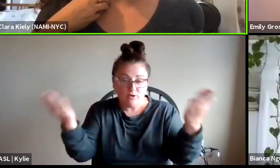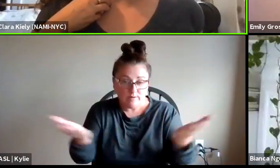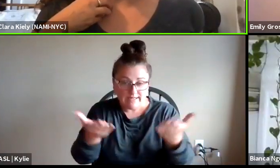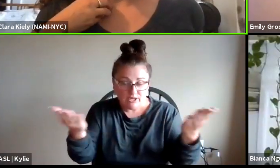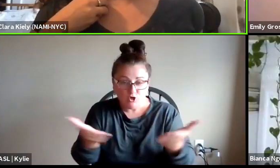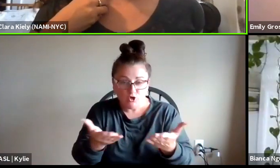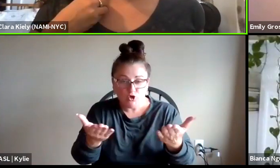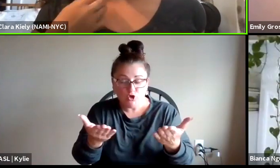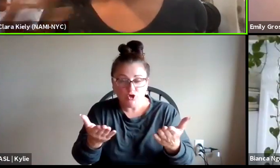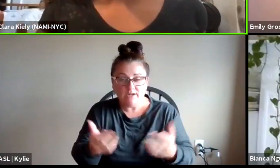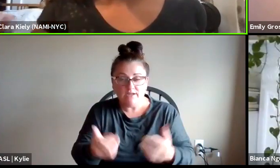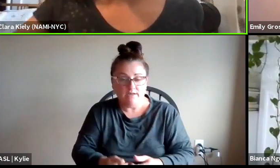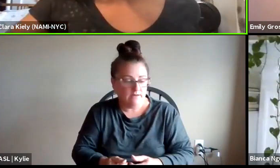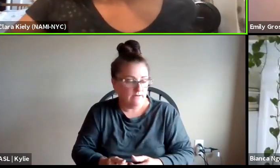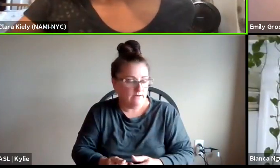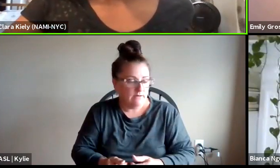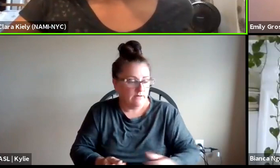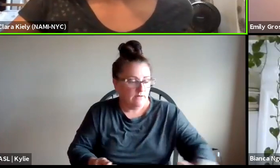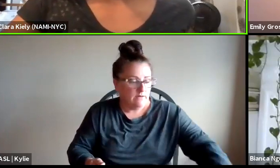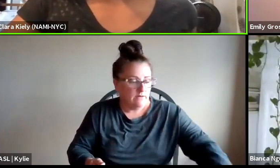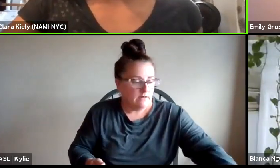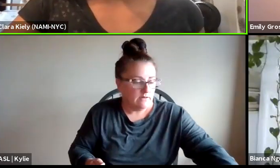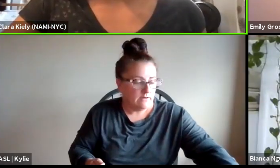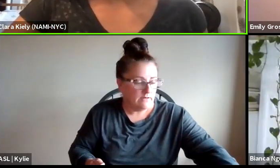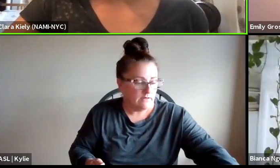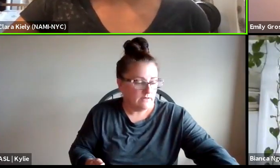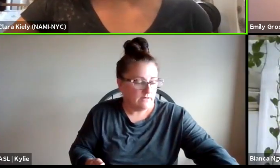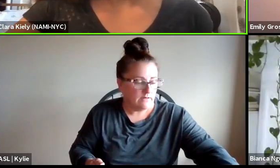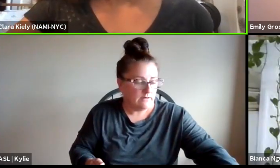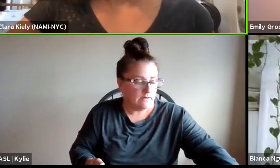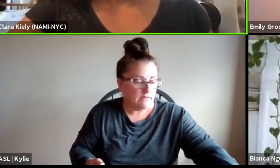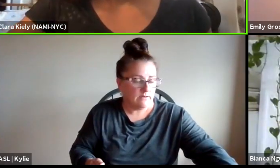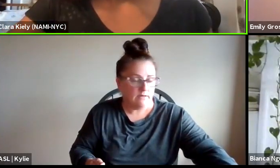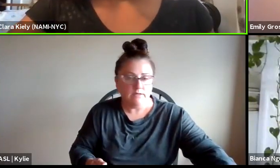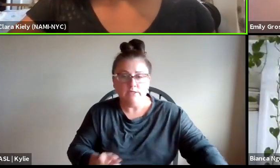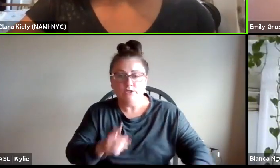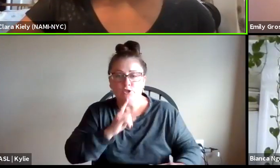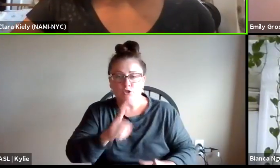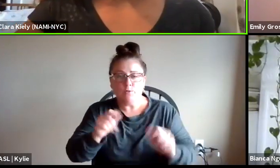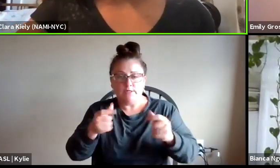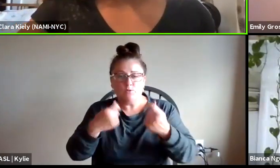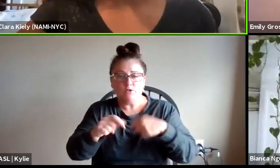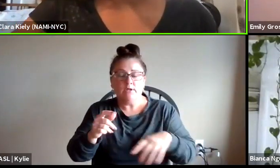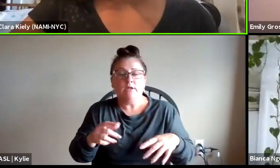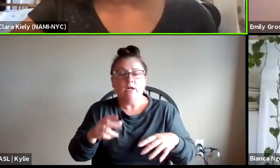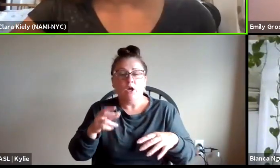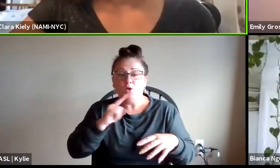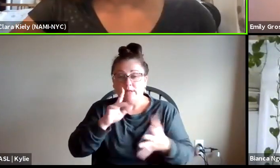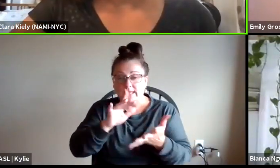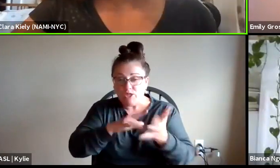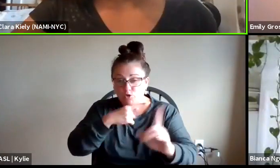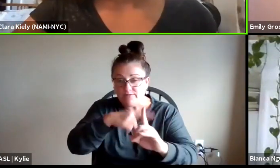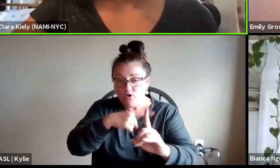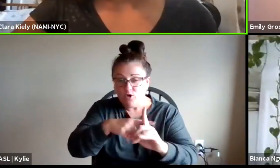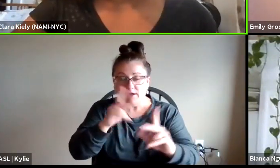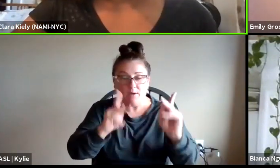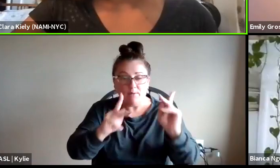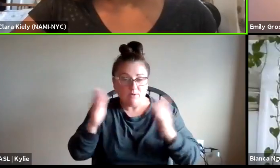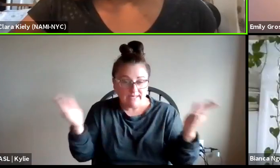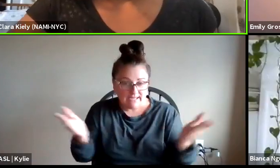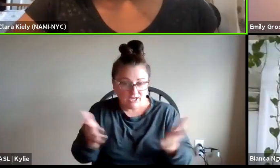and really glad that it was useful to at least some of the folks